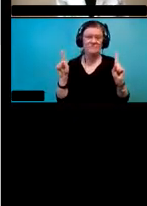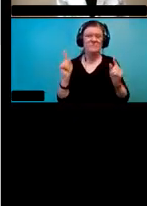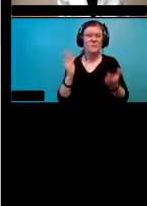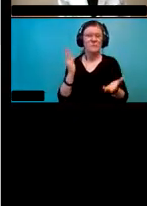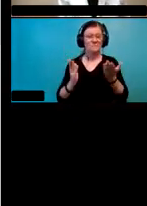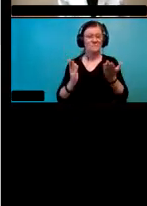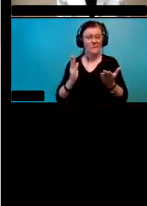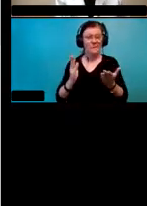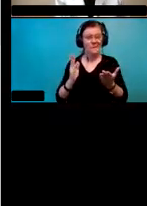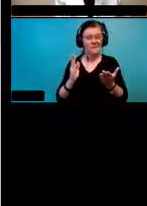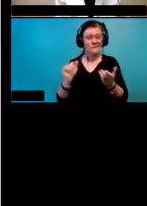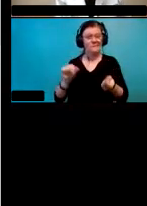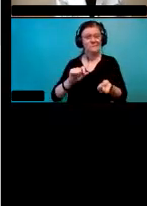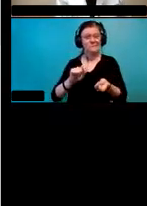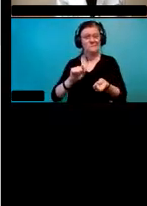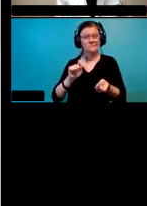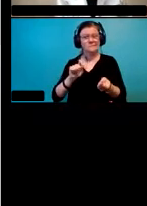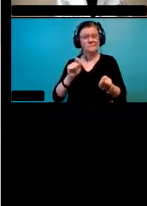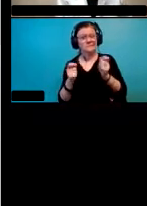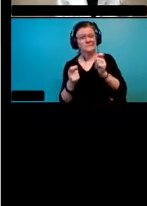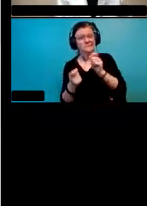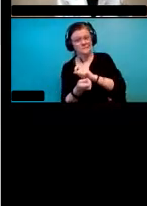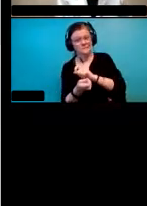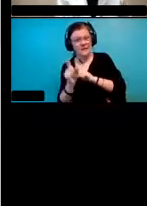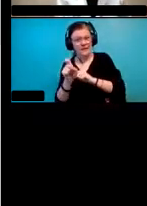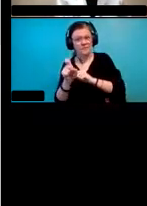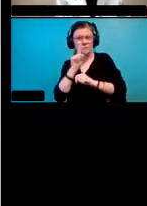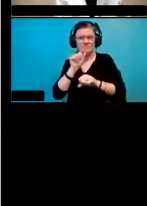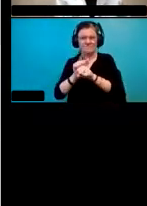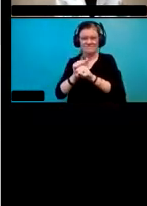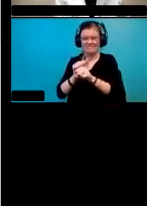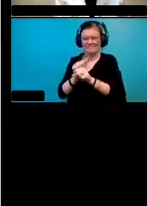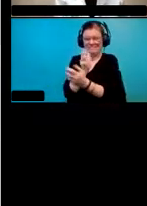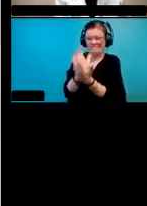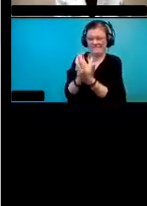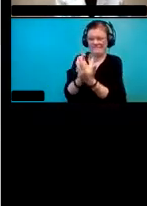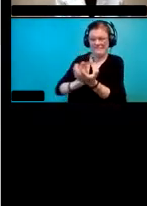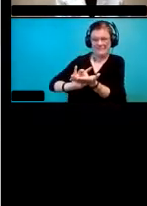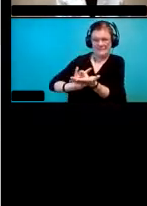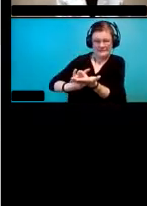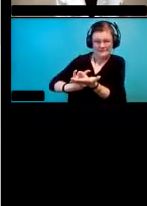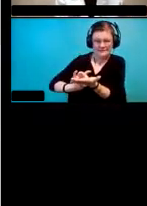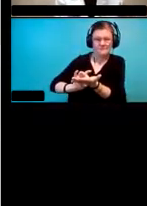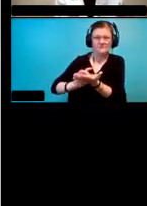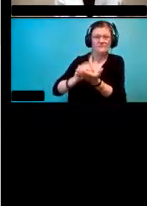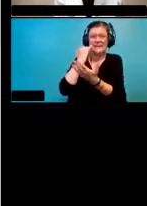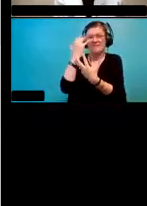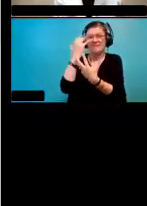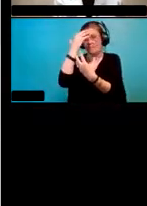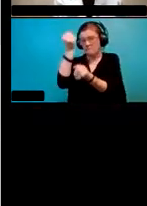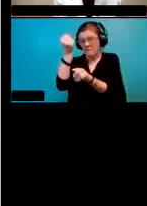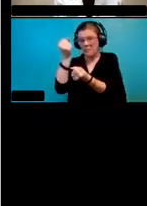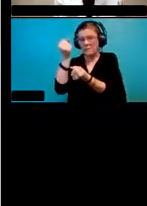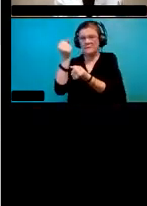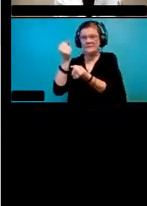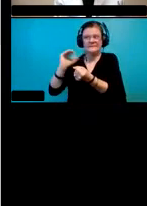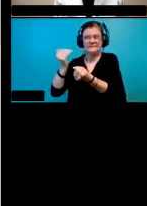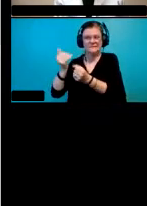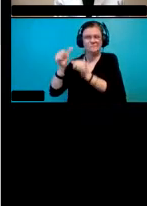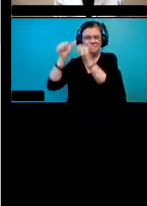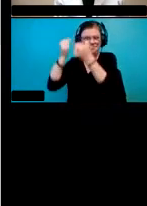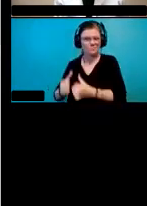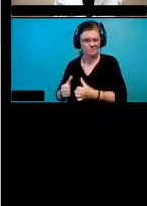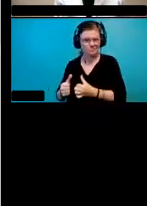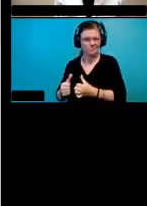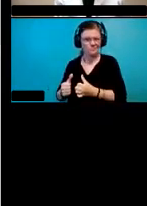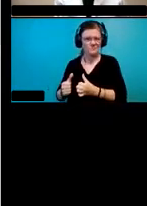have to make alterations as we go along in treating Parkinson's disease if a memory problem is brewing.